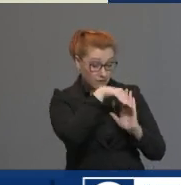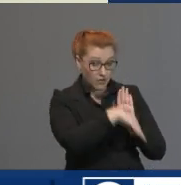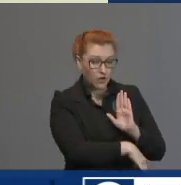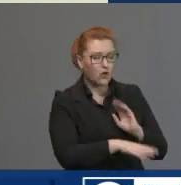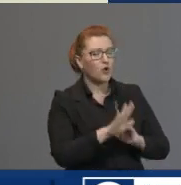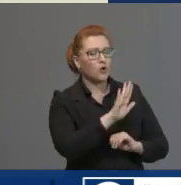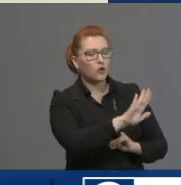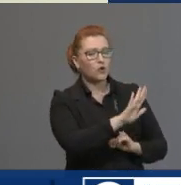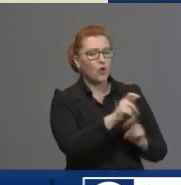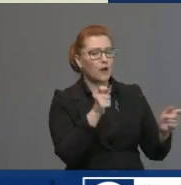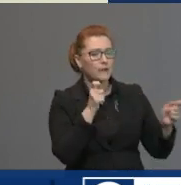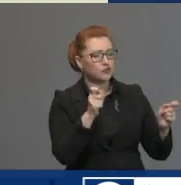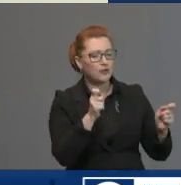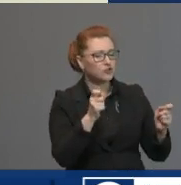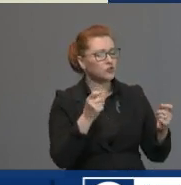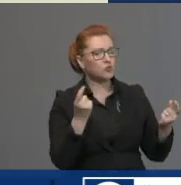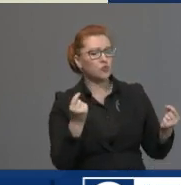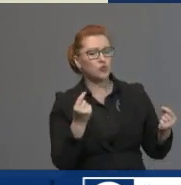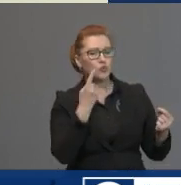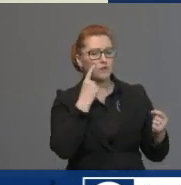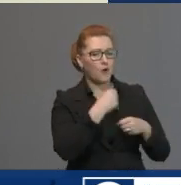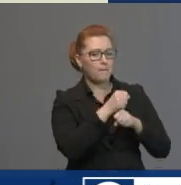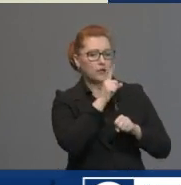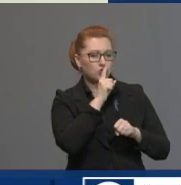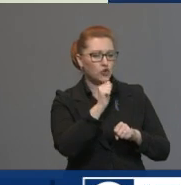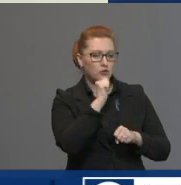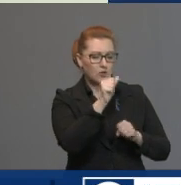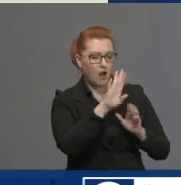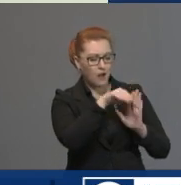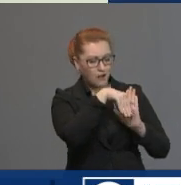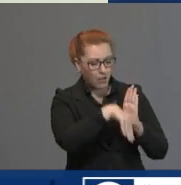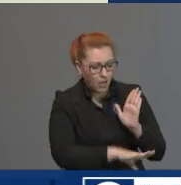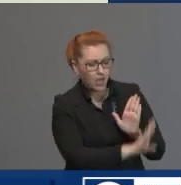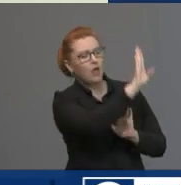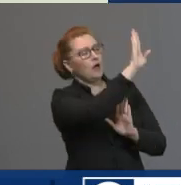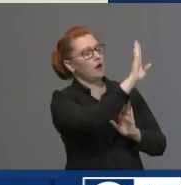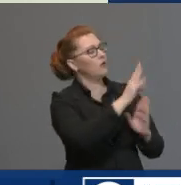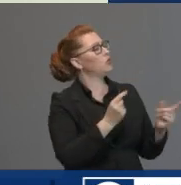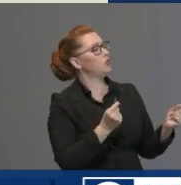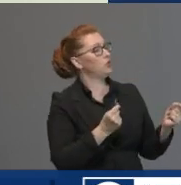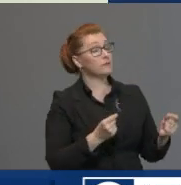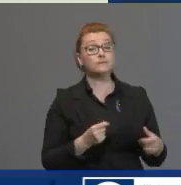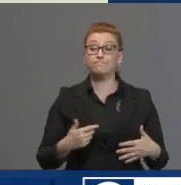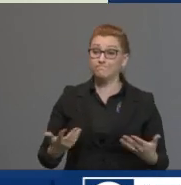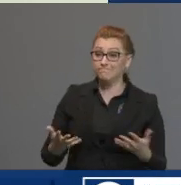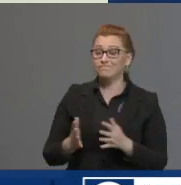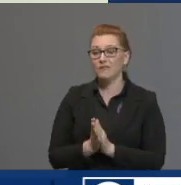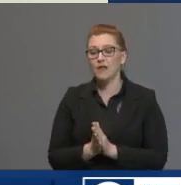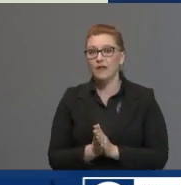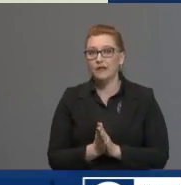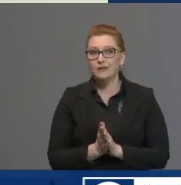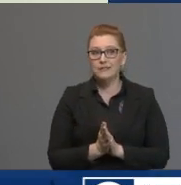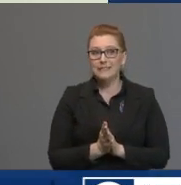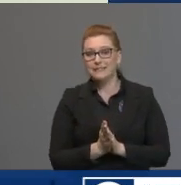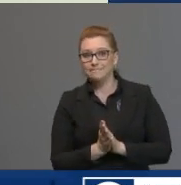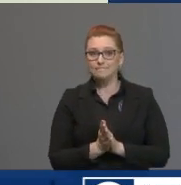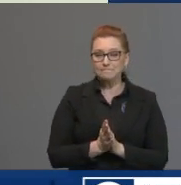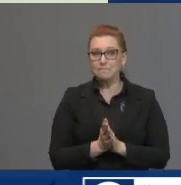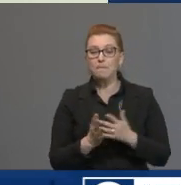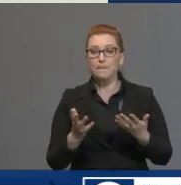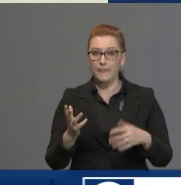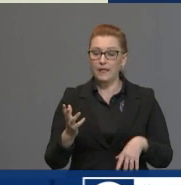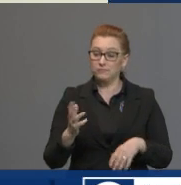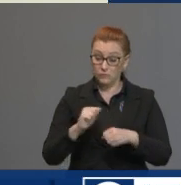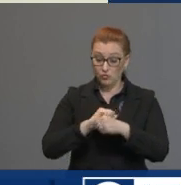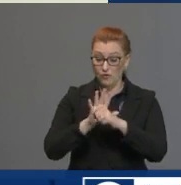to make sure it doesn't come back or monitor for spikes, and what happens if it does? So what I would say from where I sit,